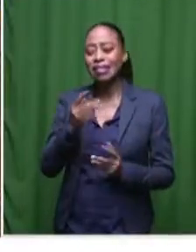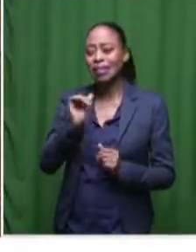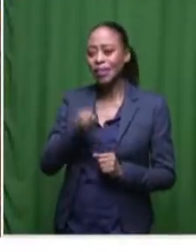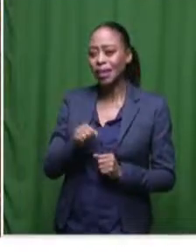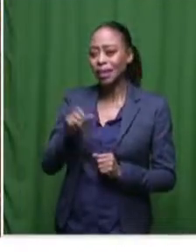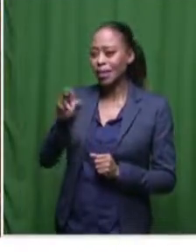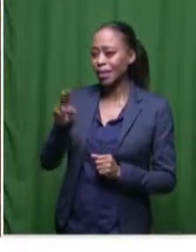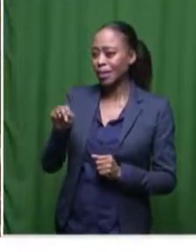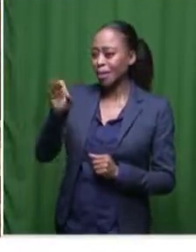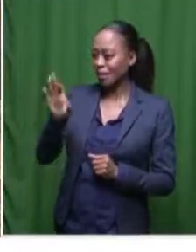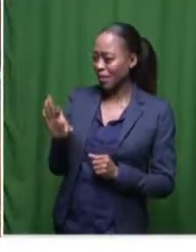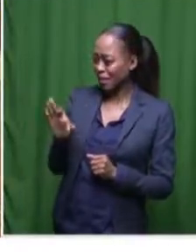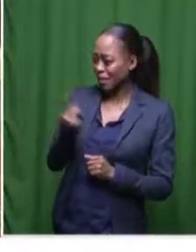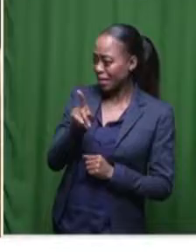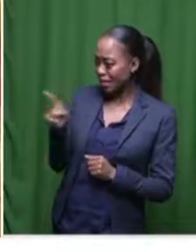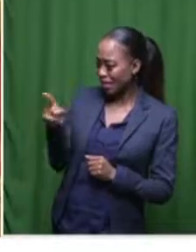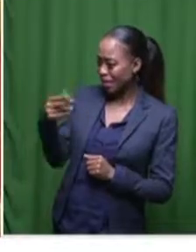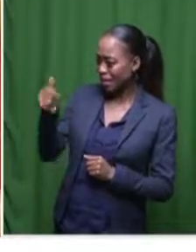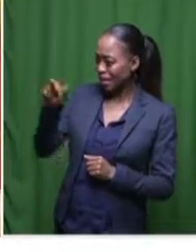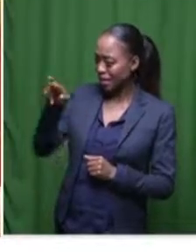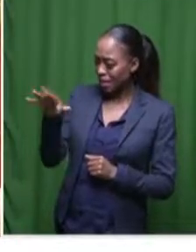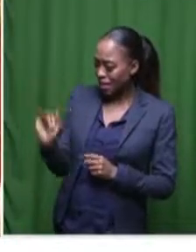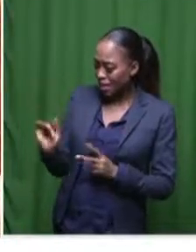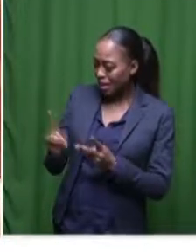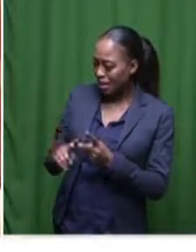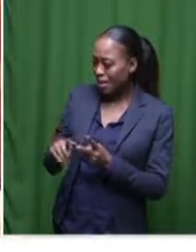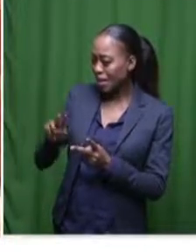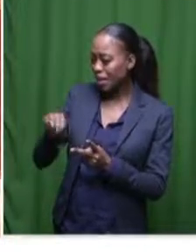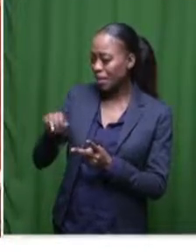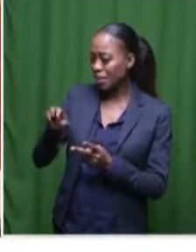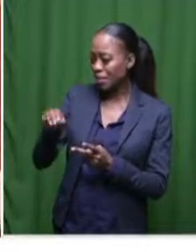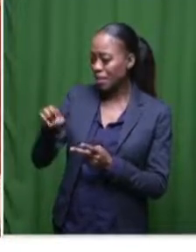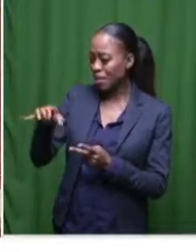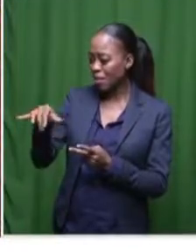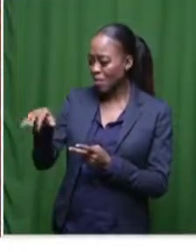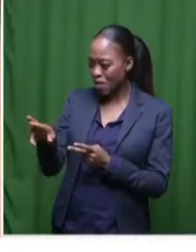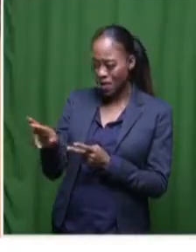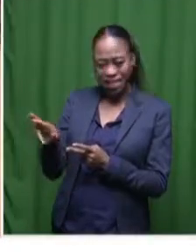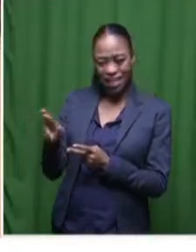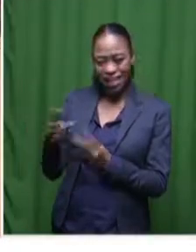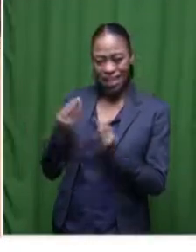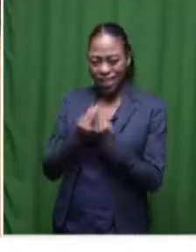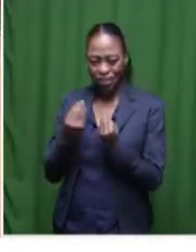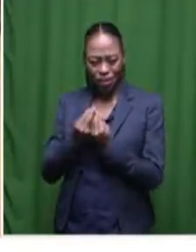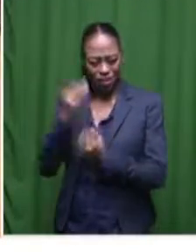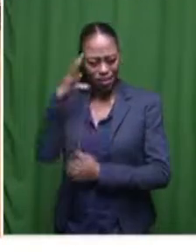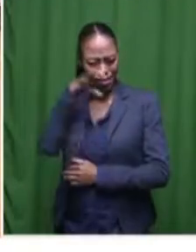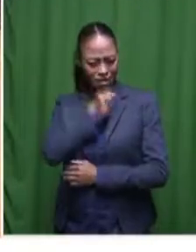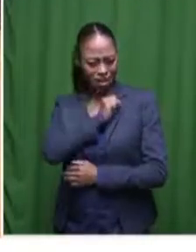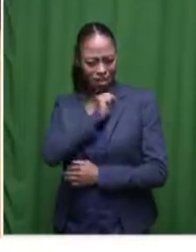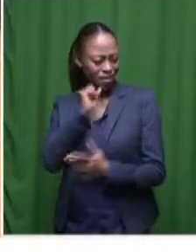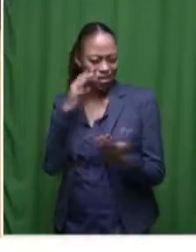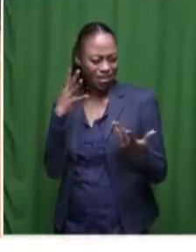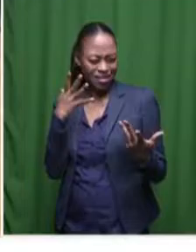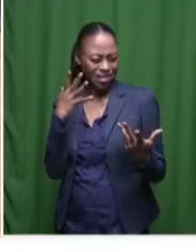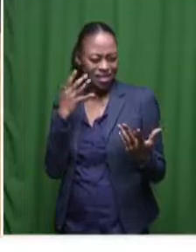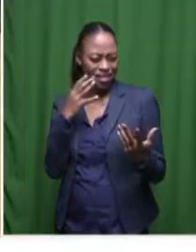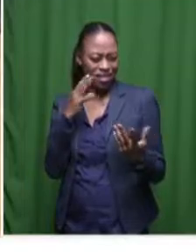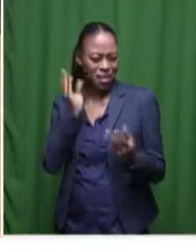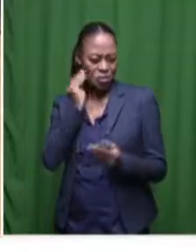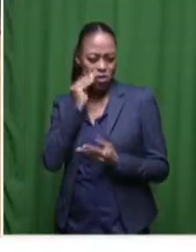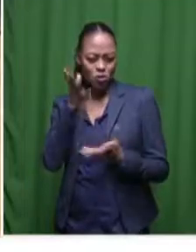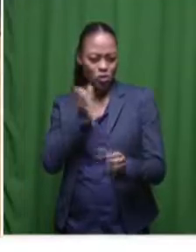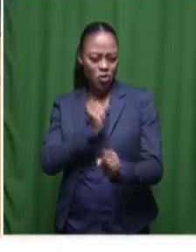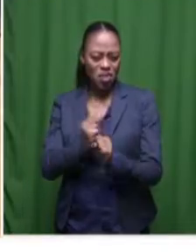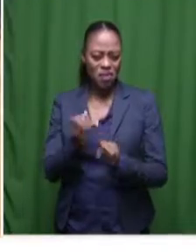Netflix documentaries and memoirs from living princes is something that we don't really know. We never see those kind of things happen, do